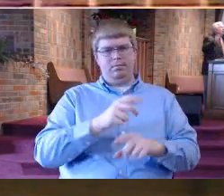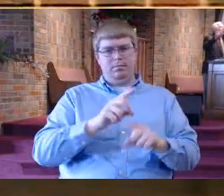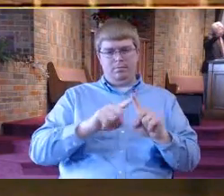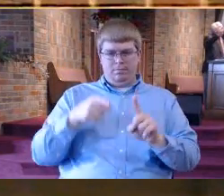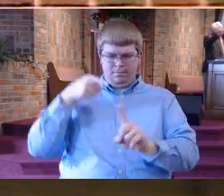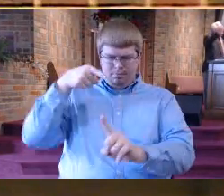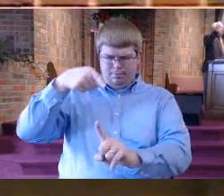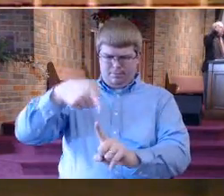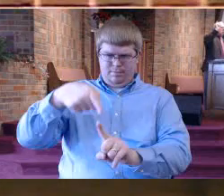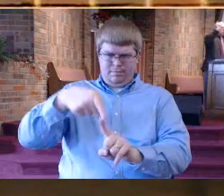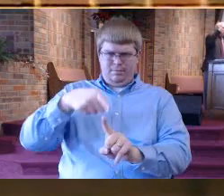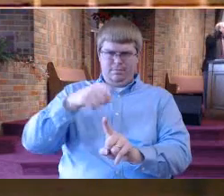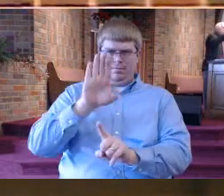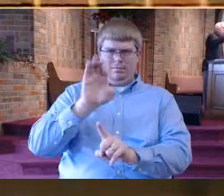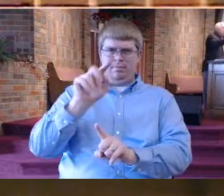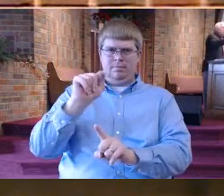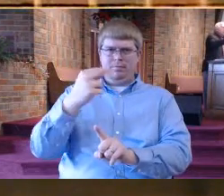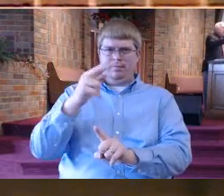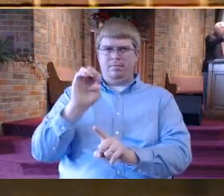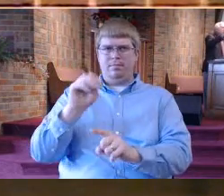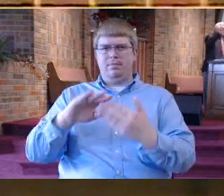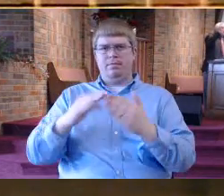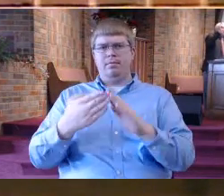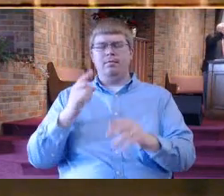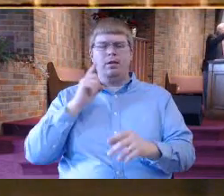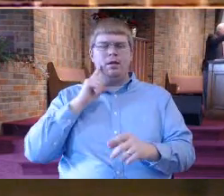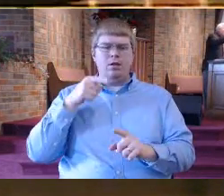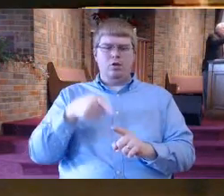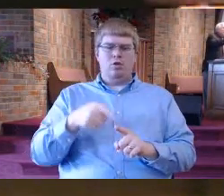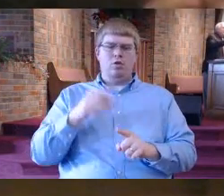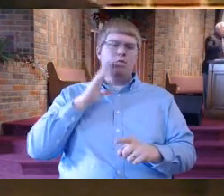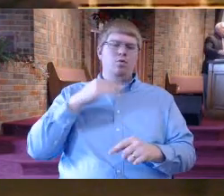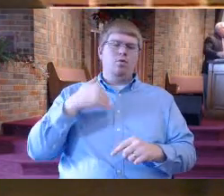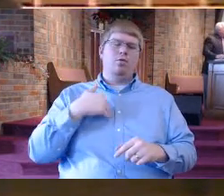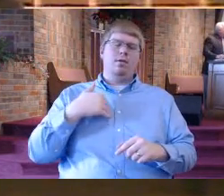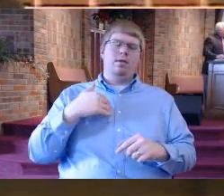the one who will rule forever.